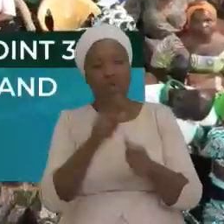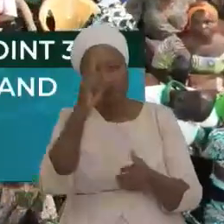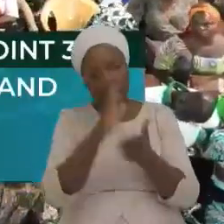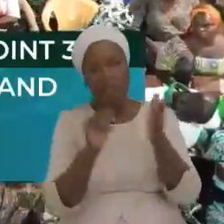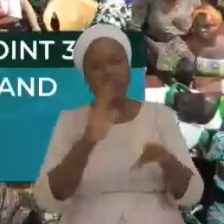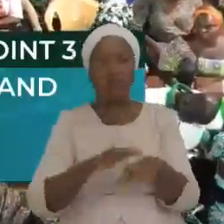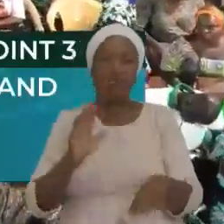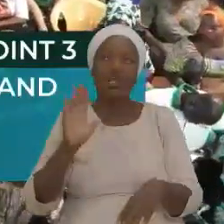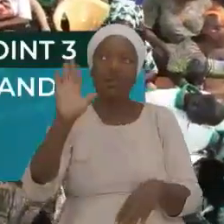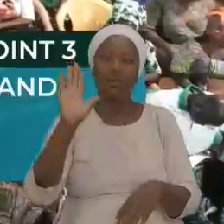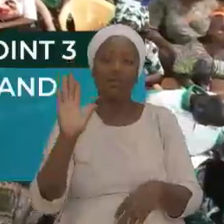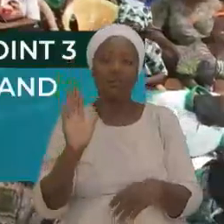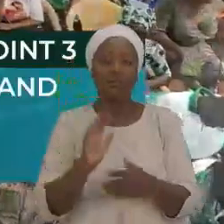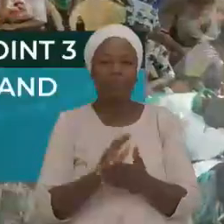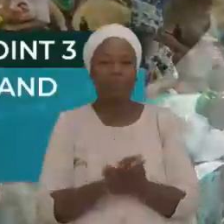him,